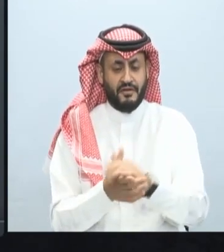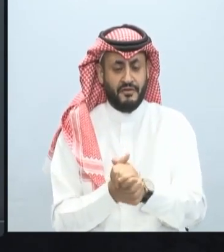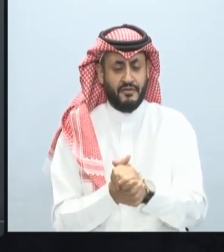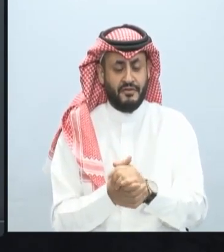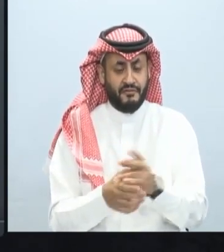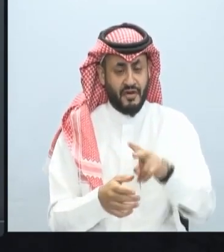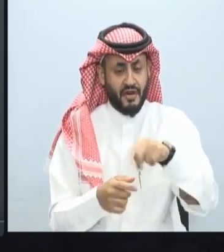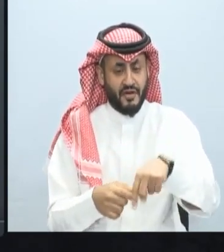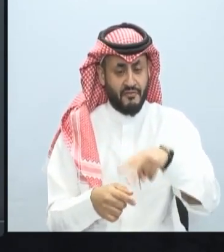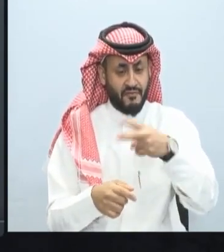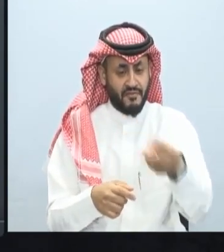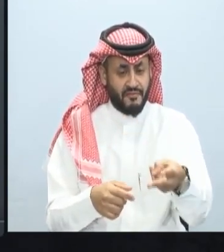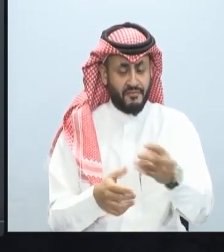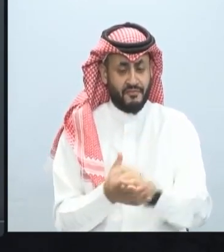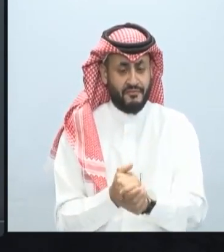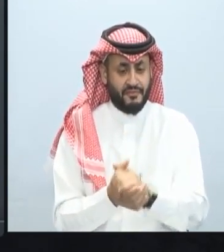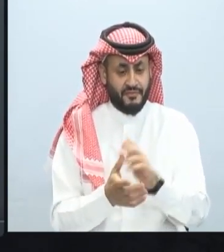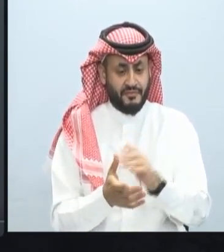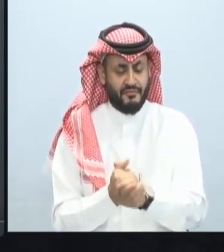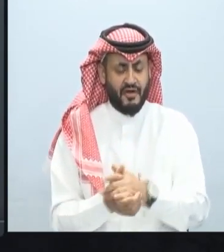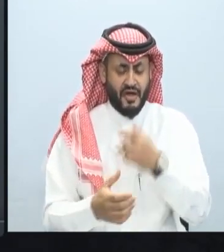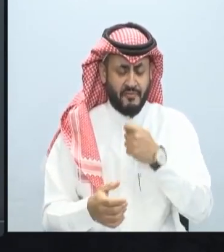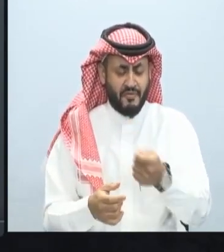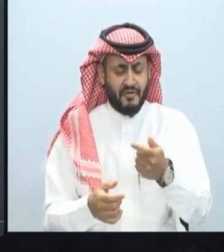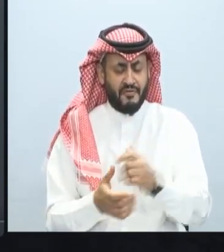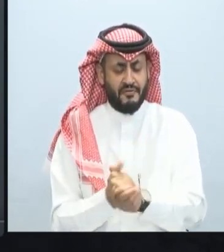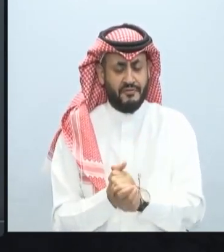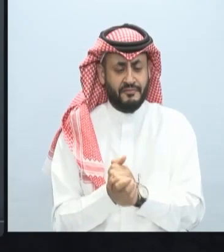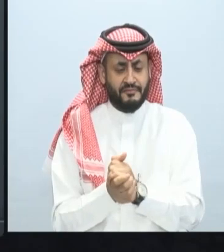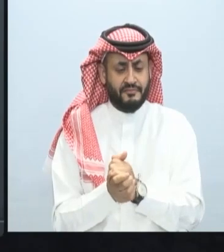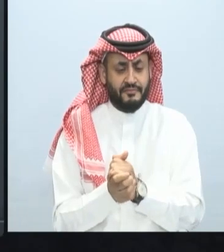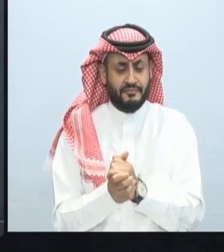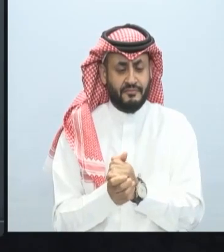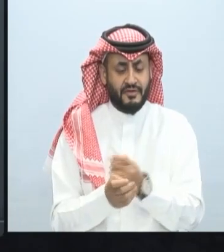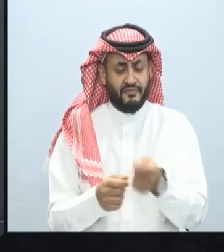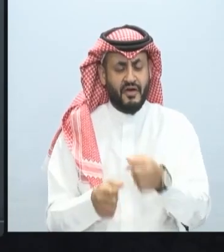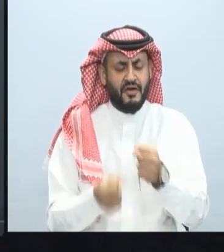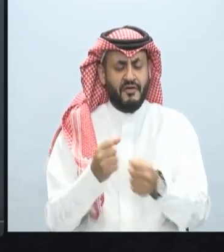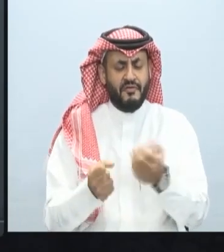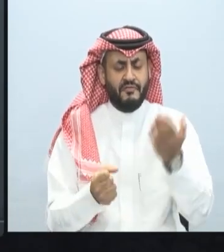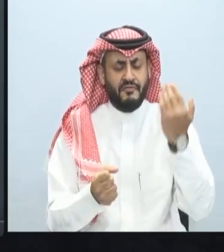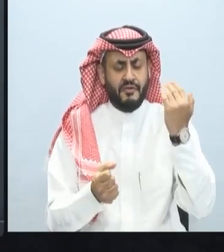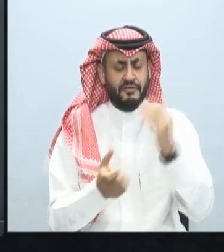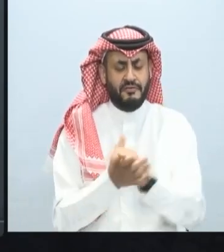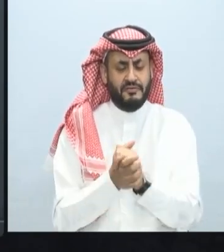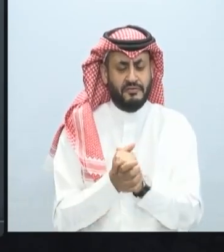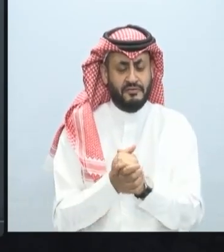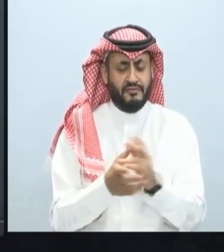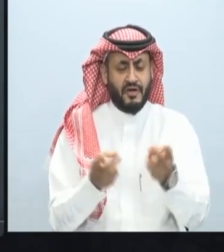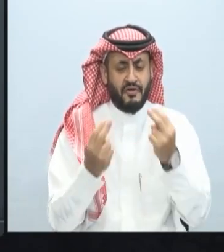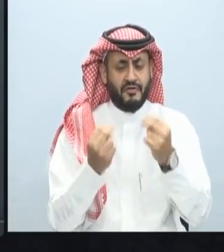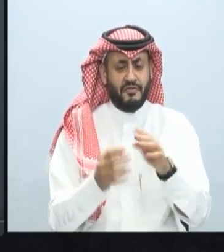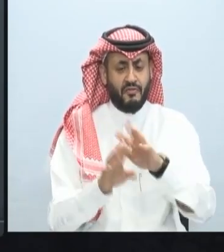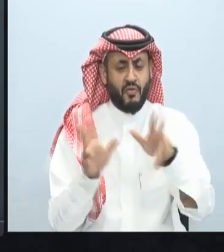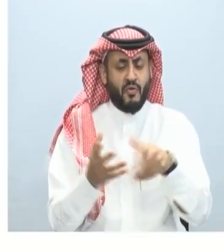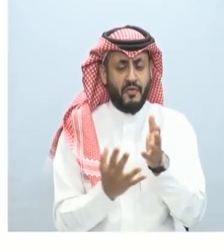something different this time. Now I am sure it's going to be easy and we are going to just recall and go back to what we have studied in